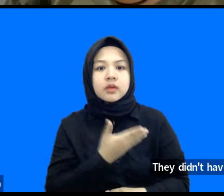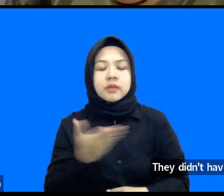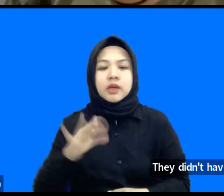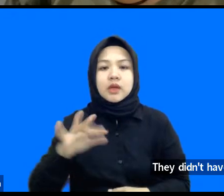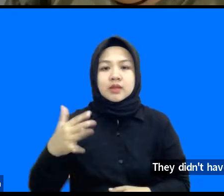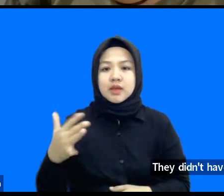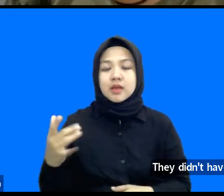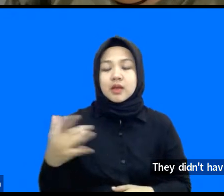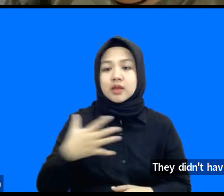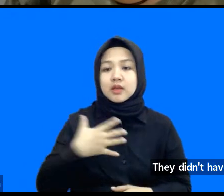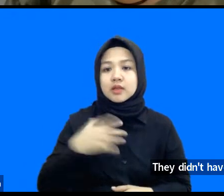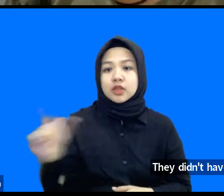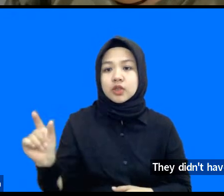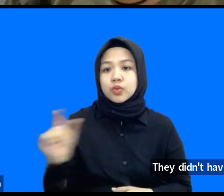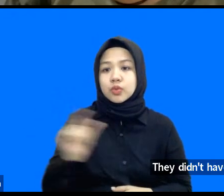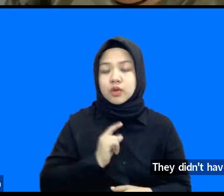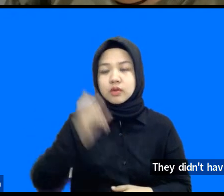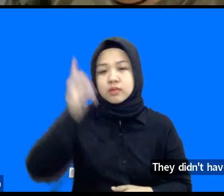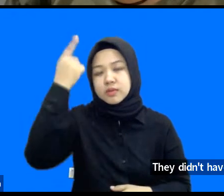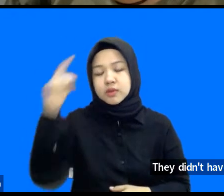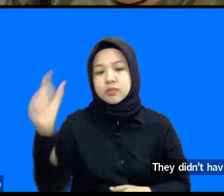by the CS.